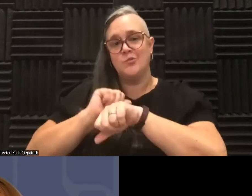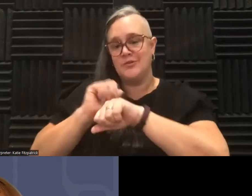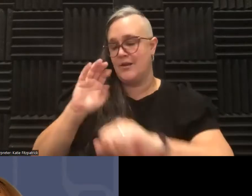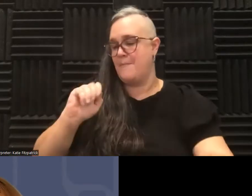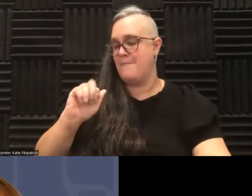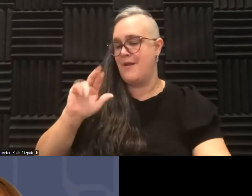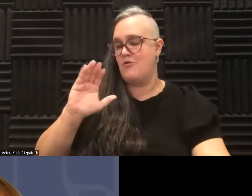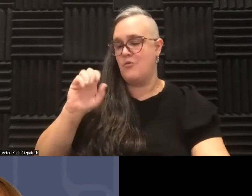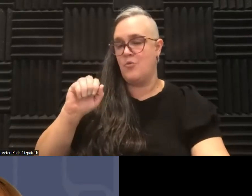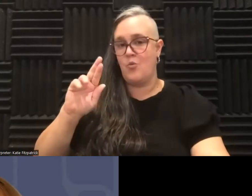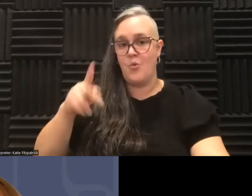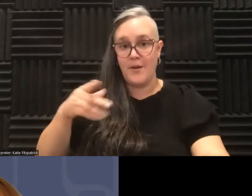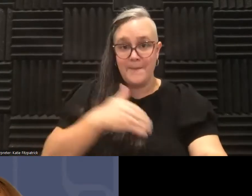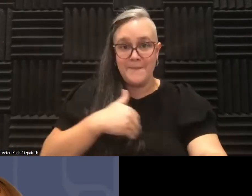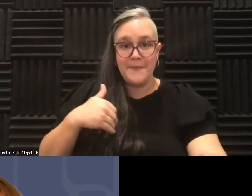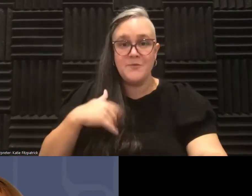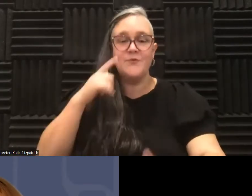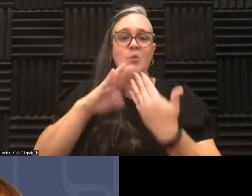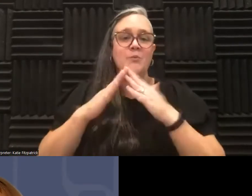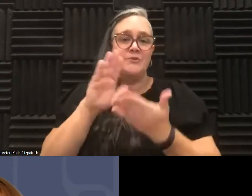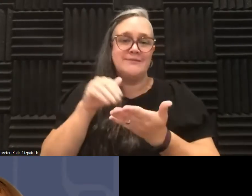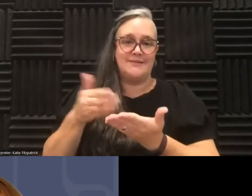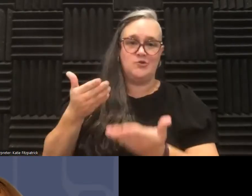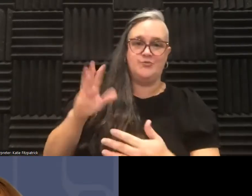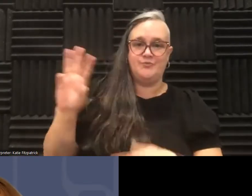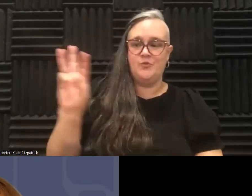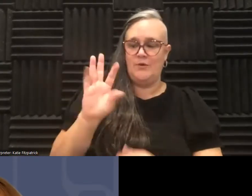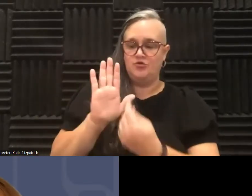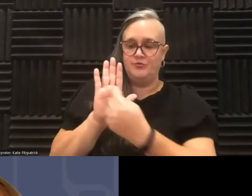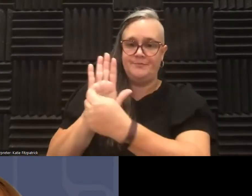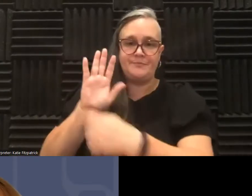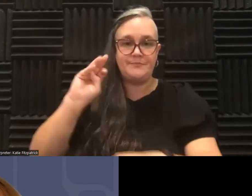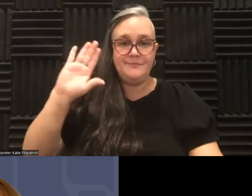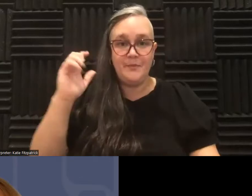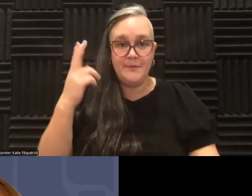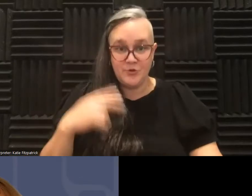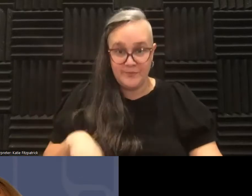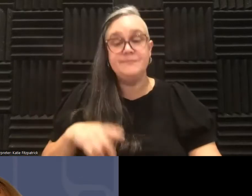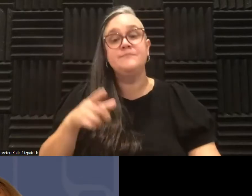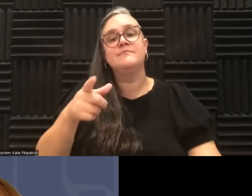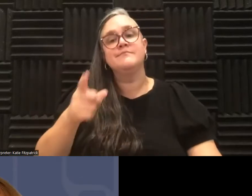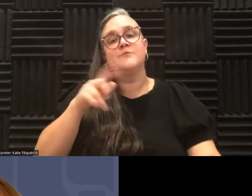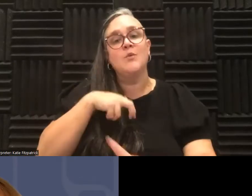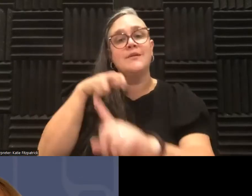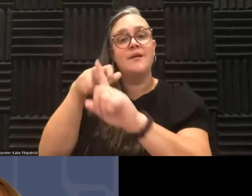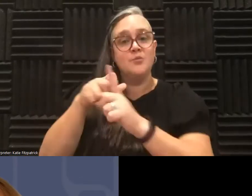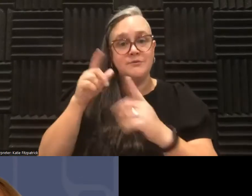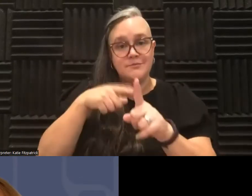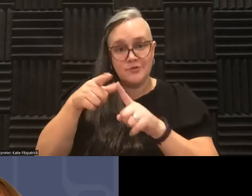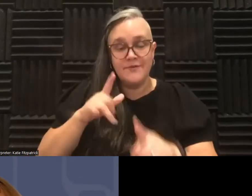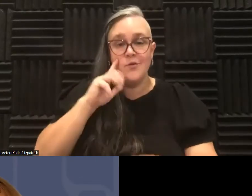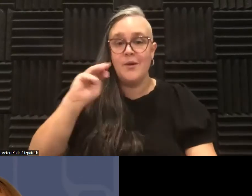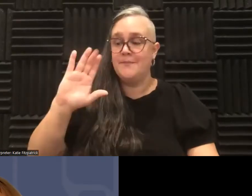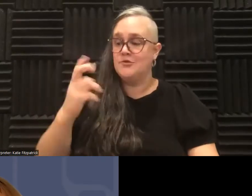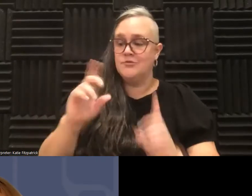health center in West Michigan. She worked as an outreach specialist at the Michigan Department of Health and Human